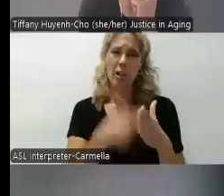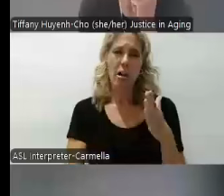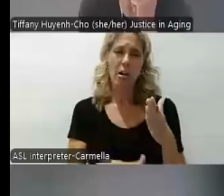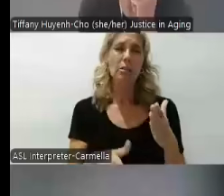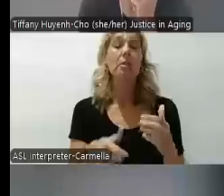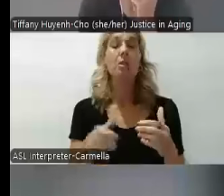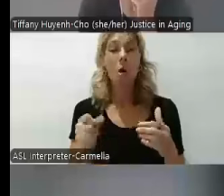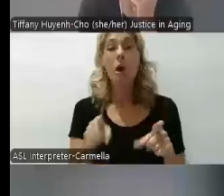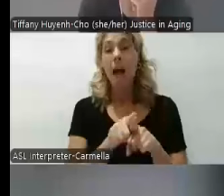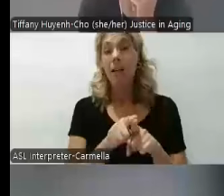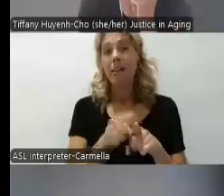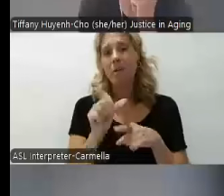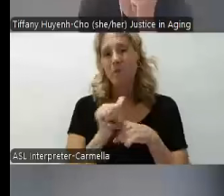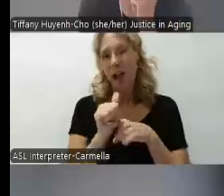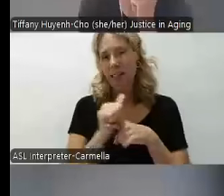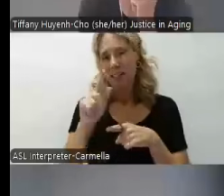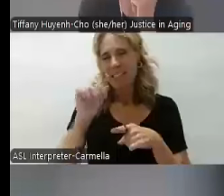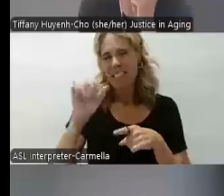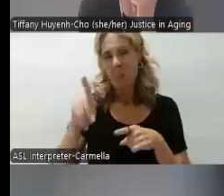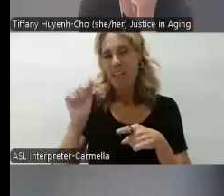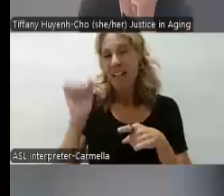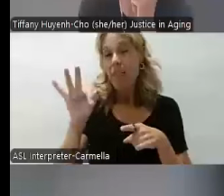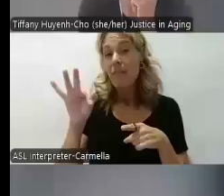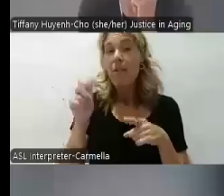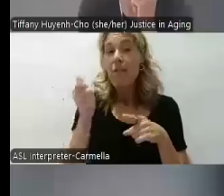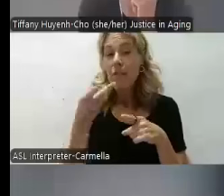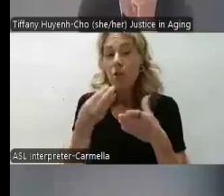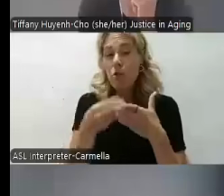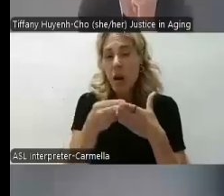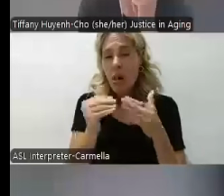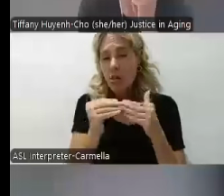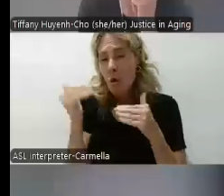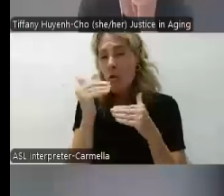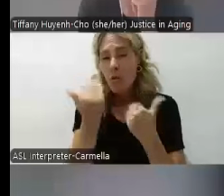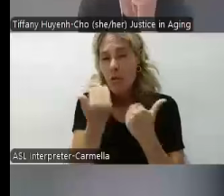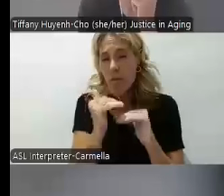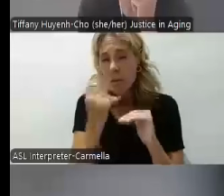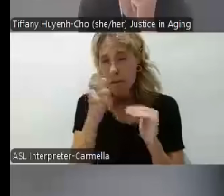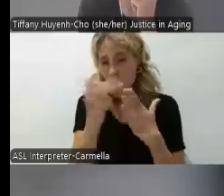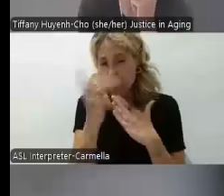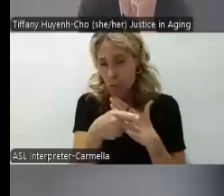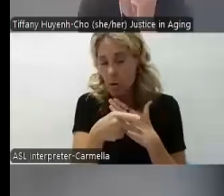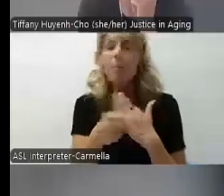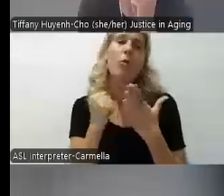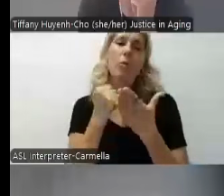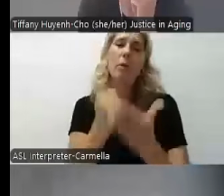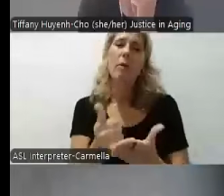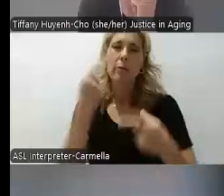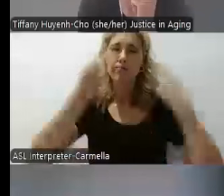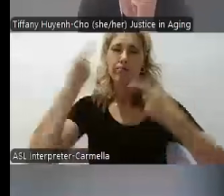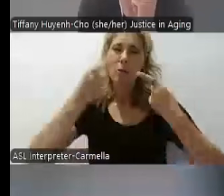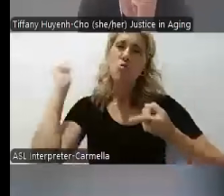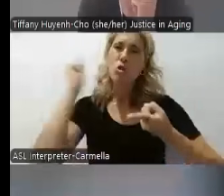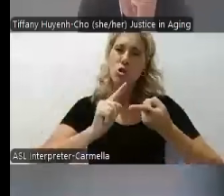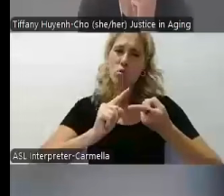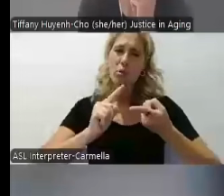So as a practice tip, if somebody is just a few dollars over the income limit for one of those programs, it'd be helpful for them to consider reducing